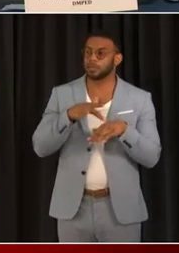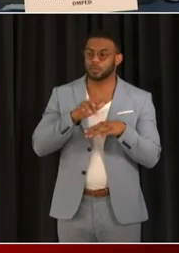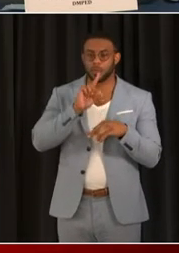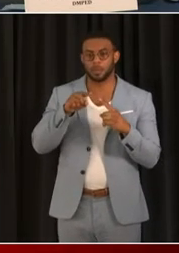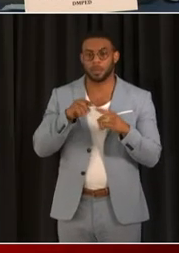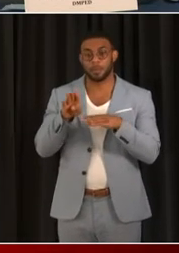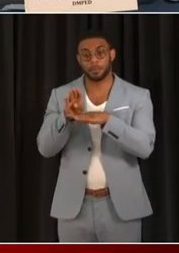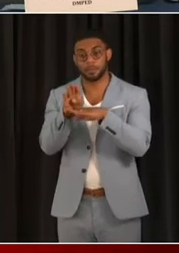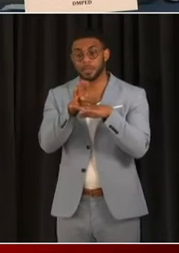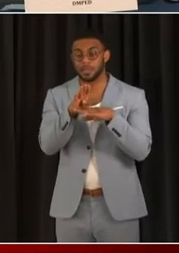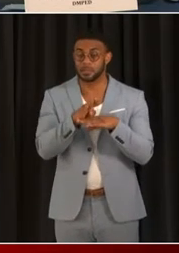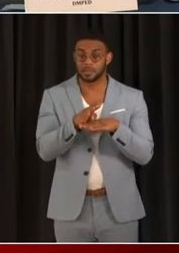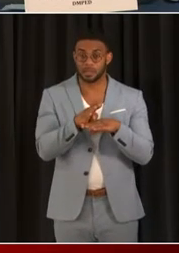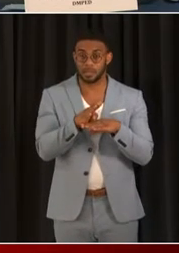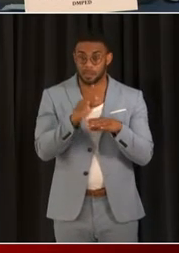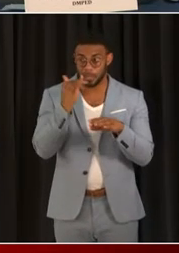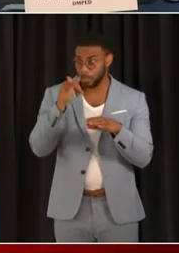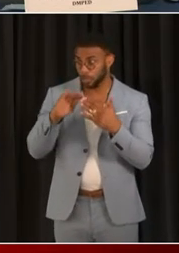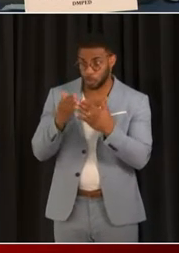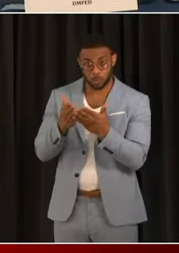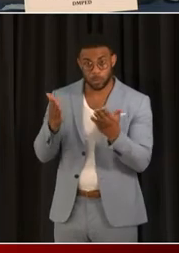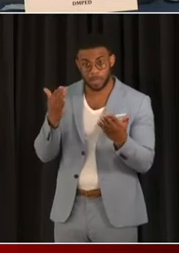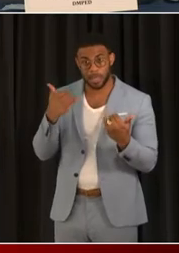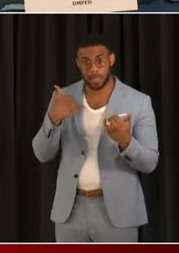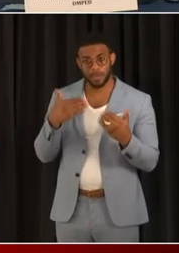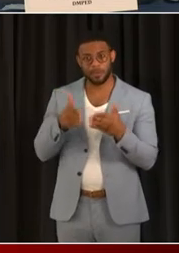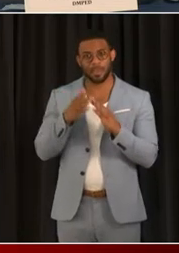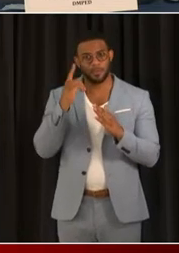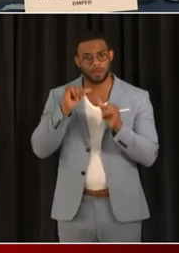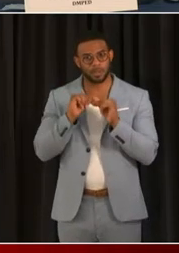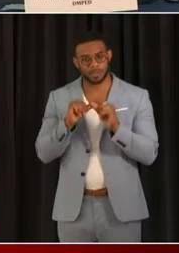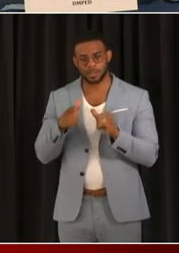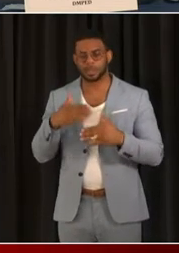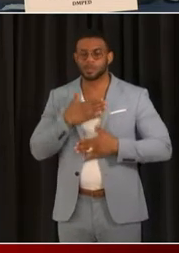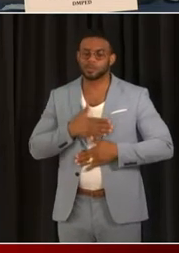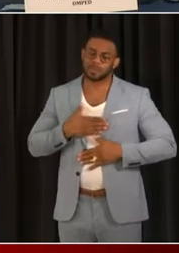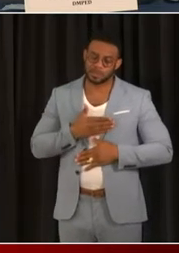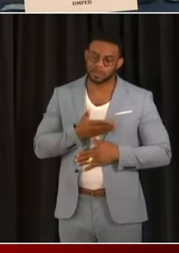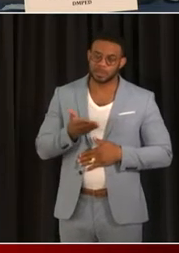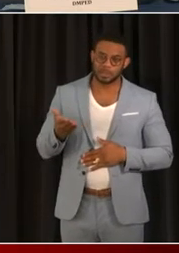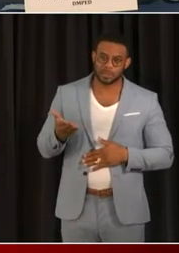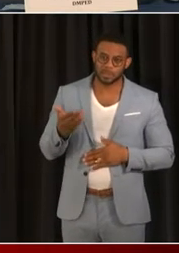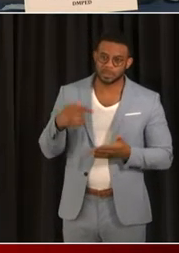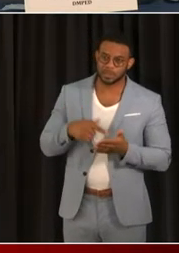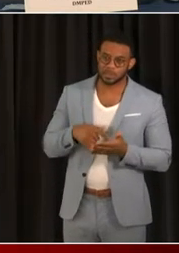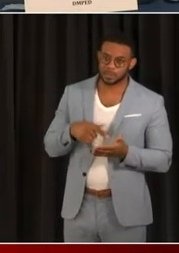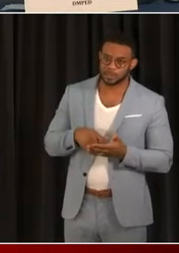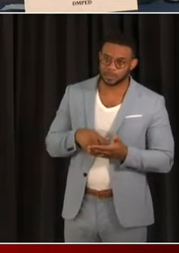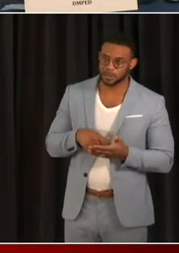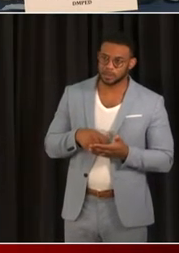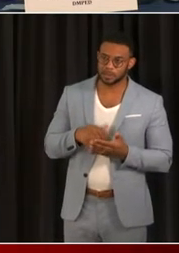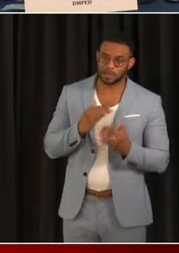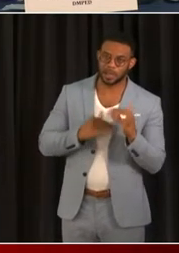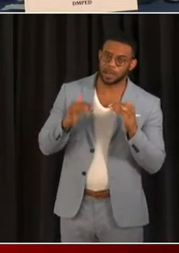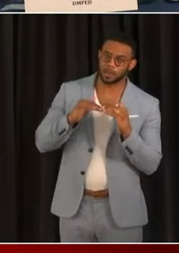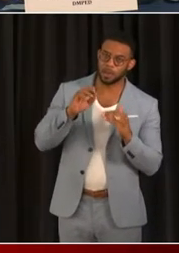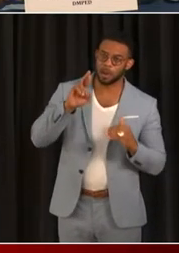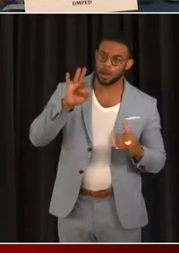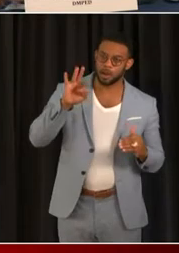this space, we talk about businesses, but if the community has asked for consistency, they appreciate this